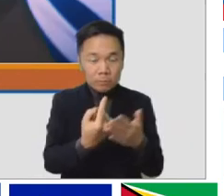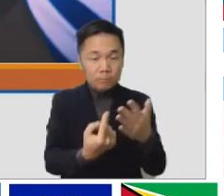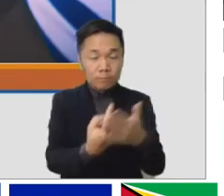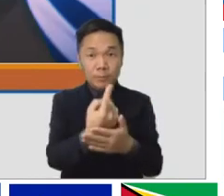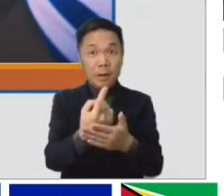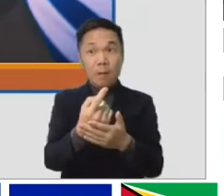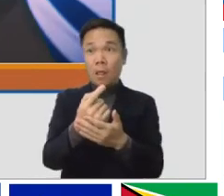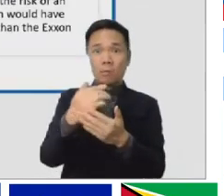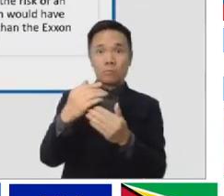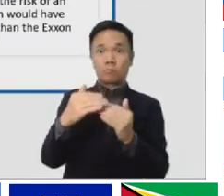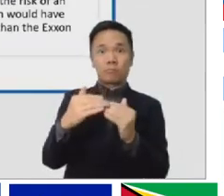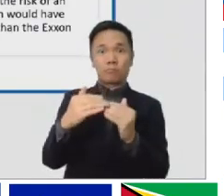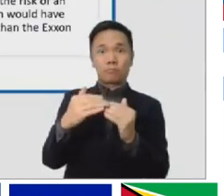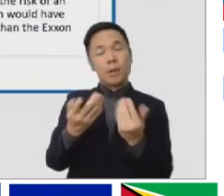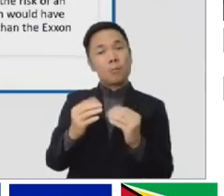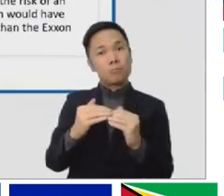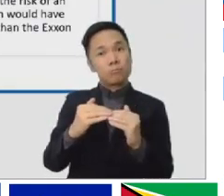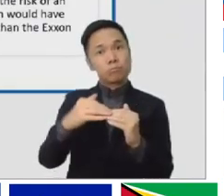slide, please.